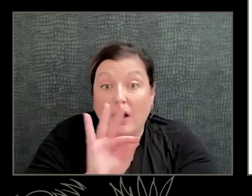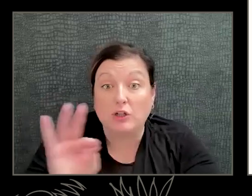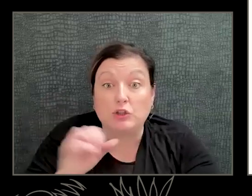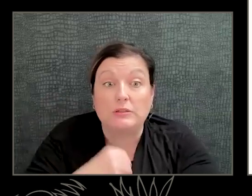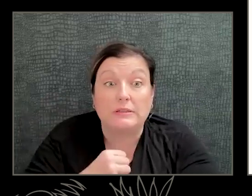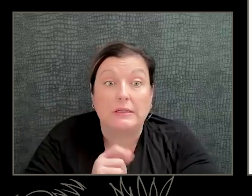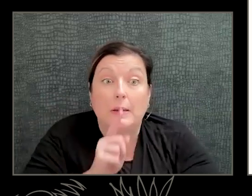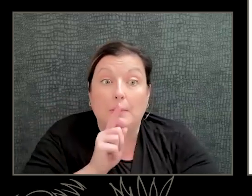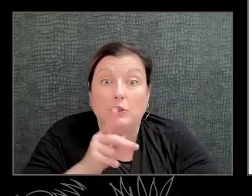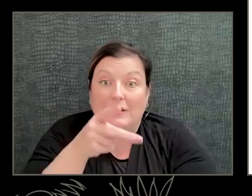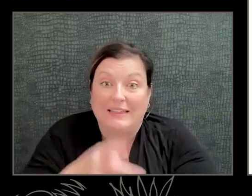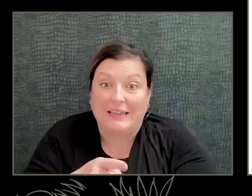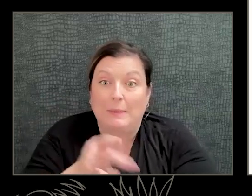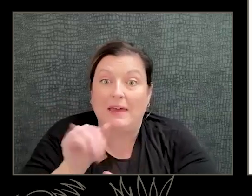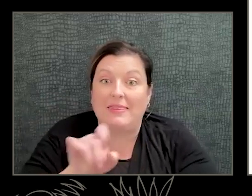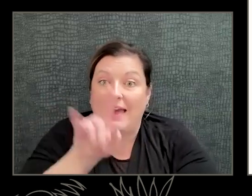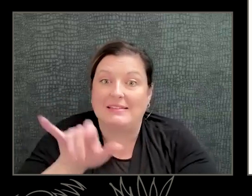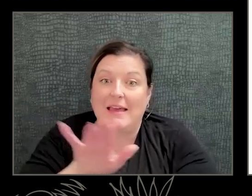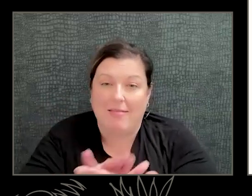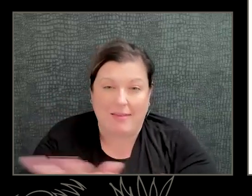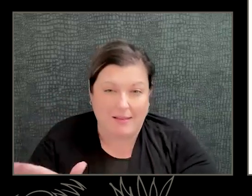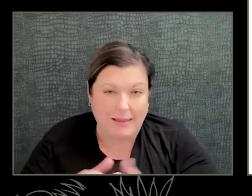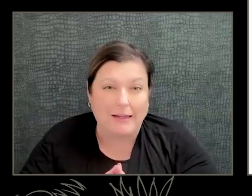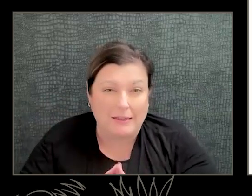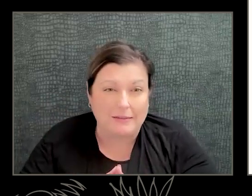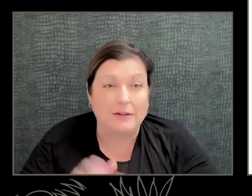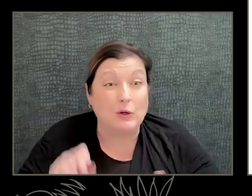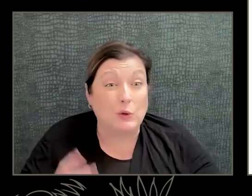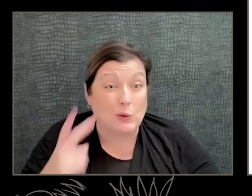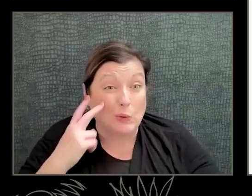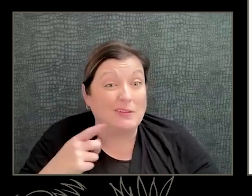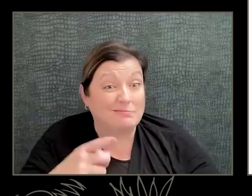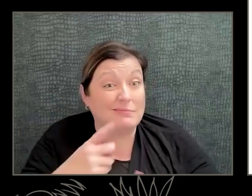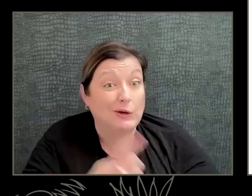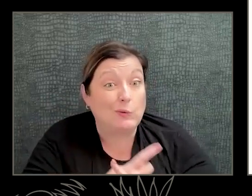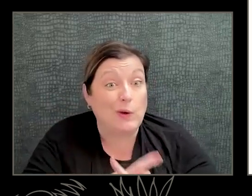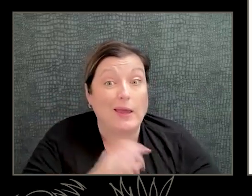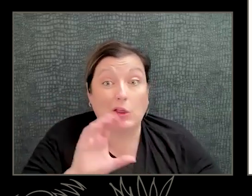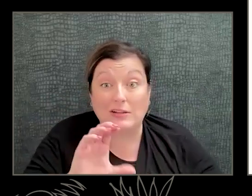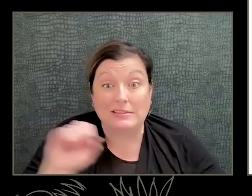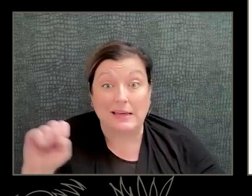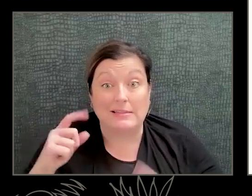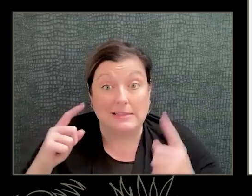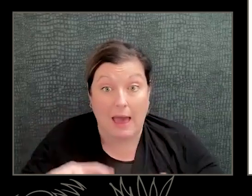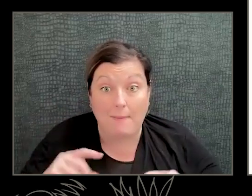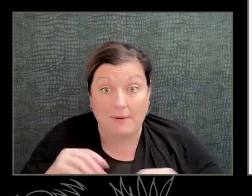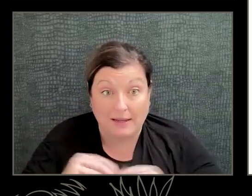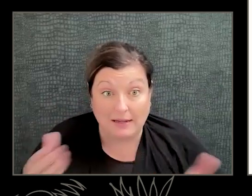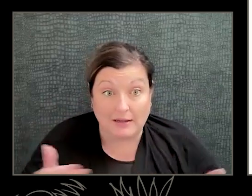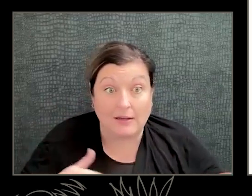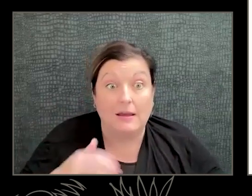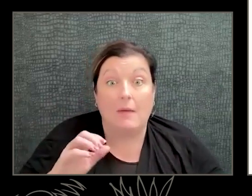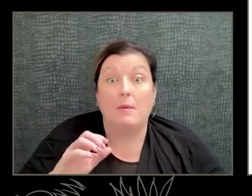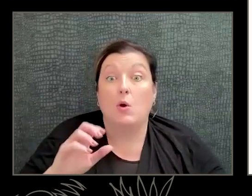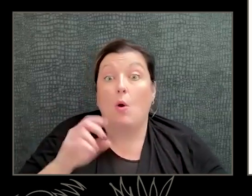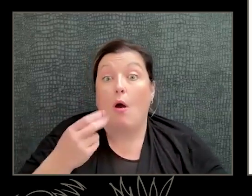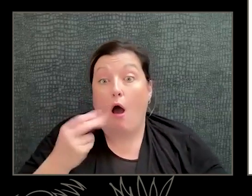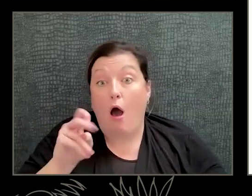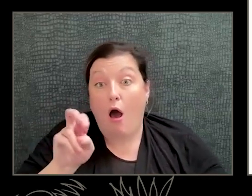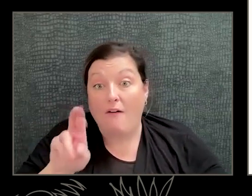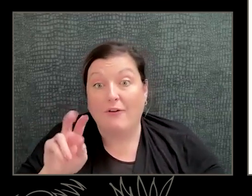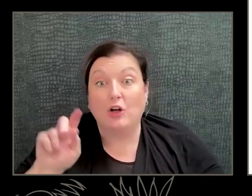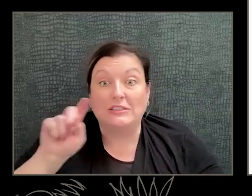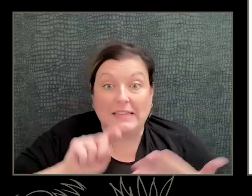I'm keeping that styling clean. But we can see that this is regular CSS that's happening in here. I'm using hover states, colors,